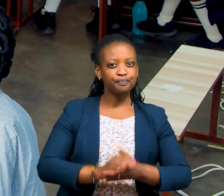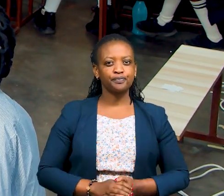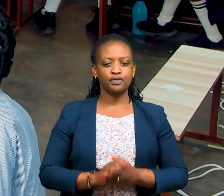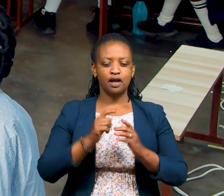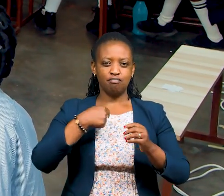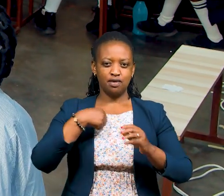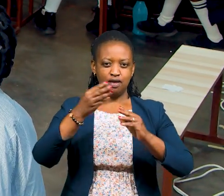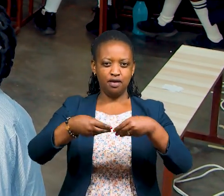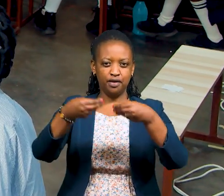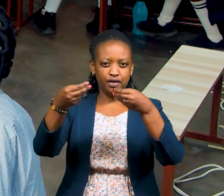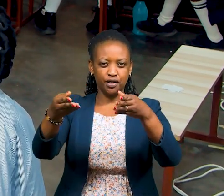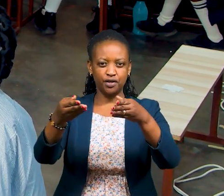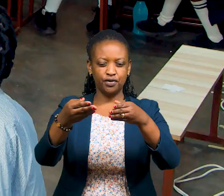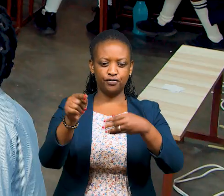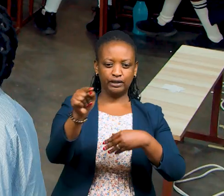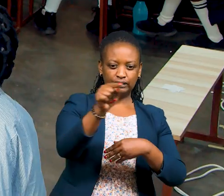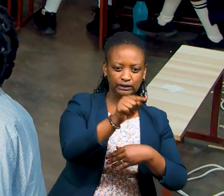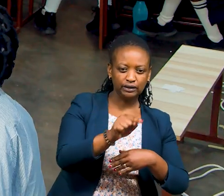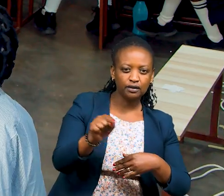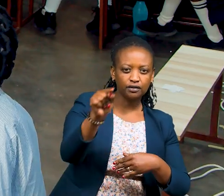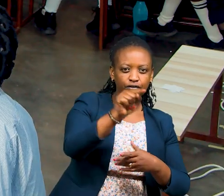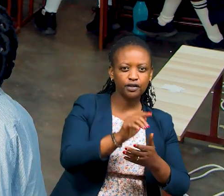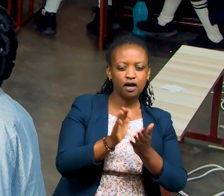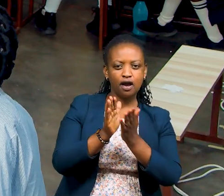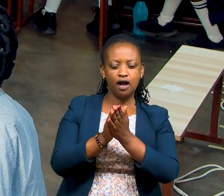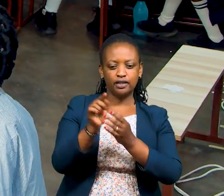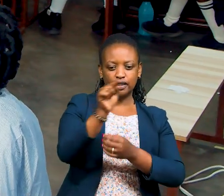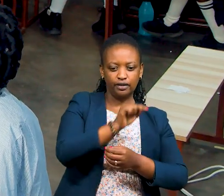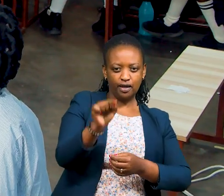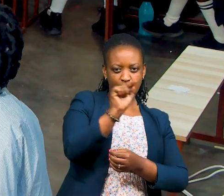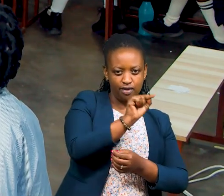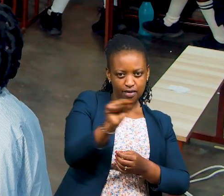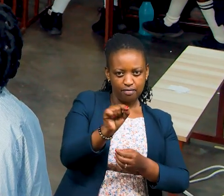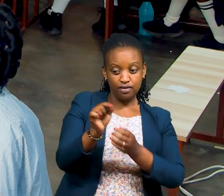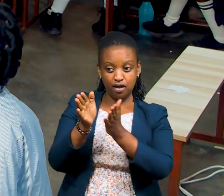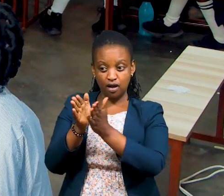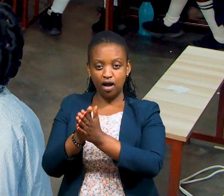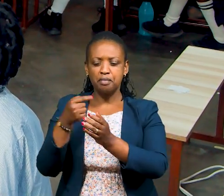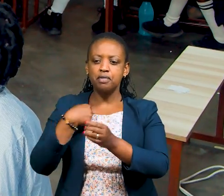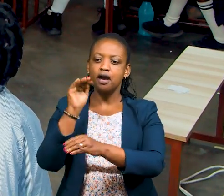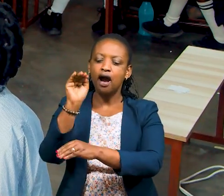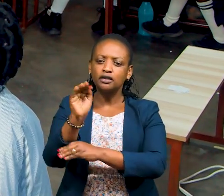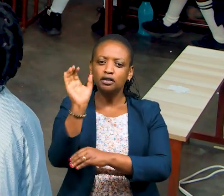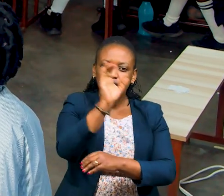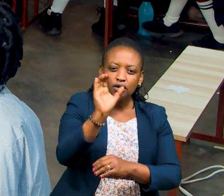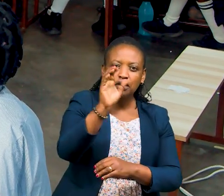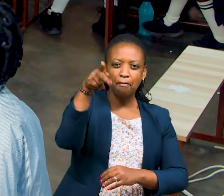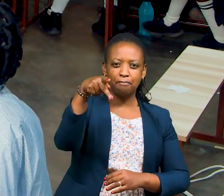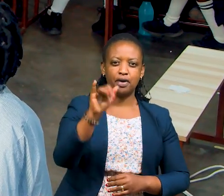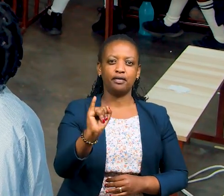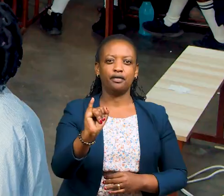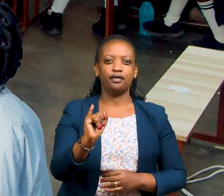Okay? So I'll give you the circumference and the diameter, and I will ask you to